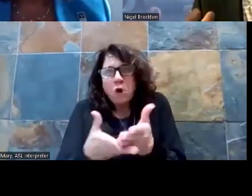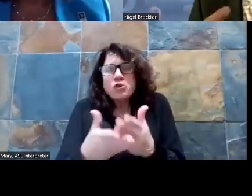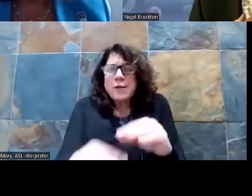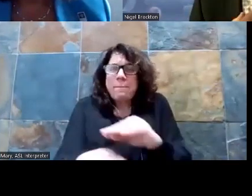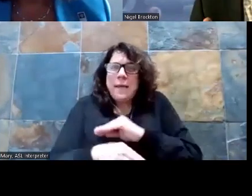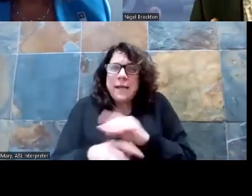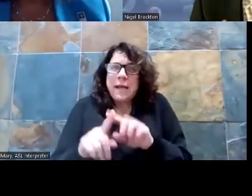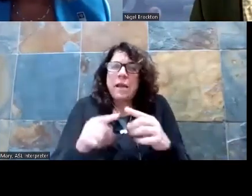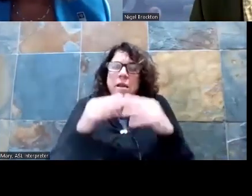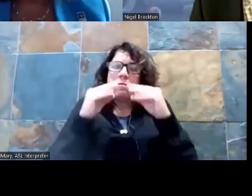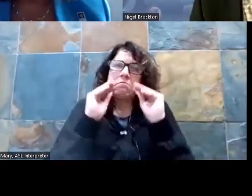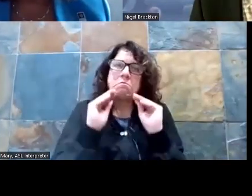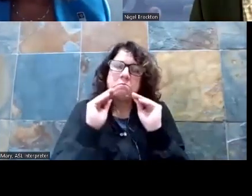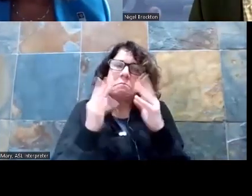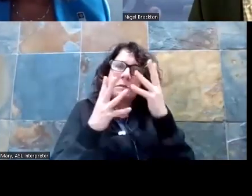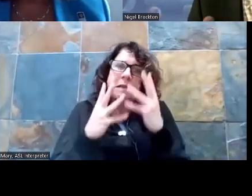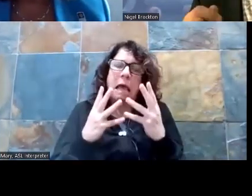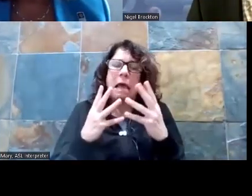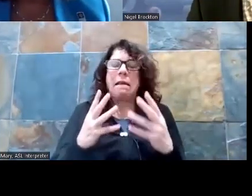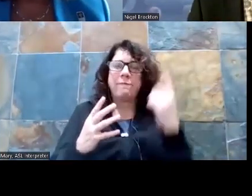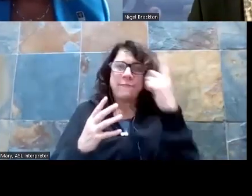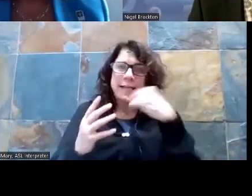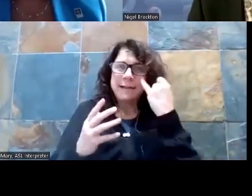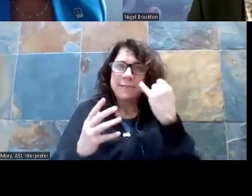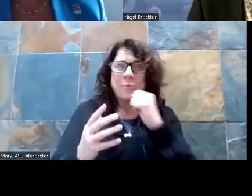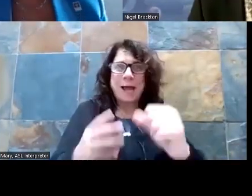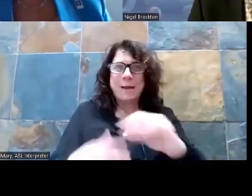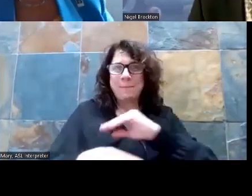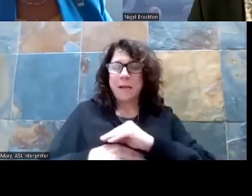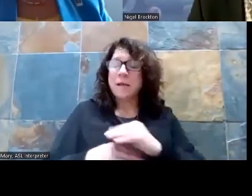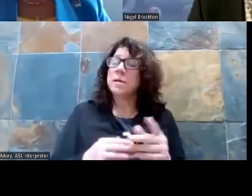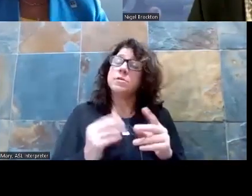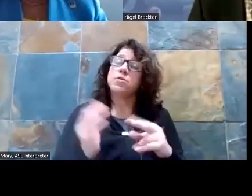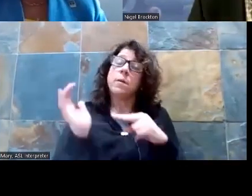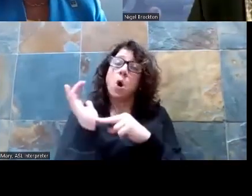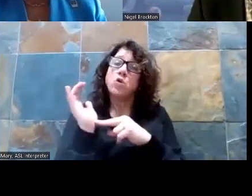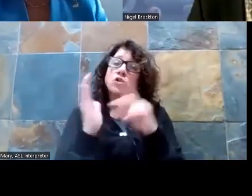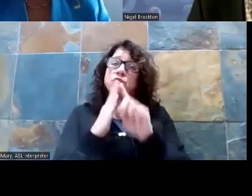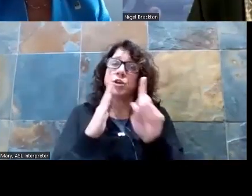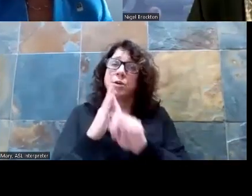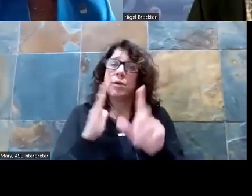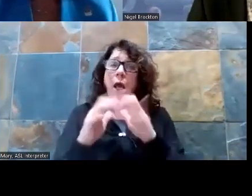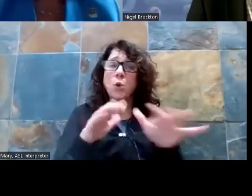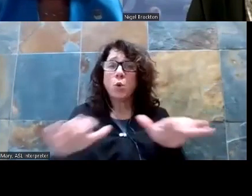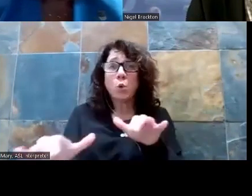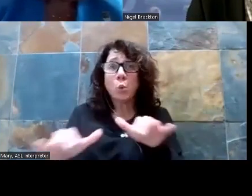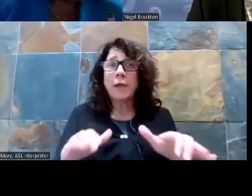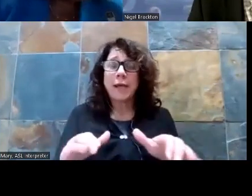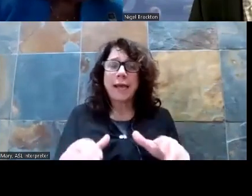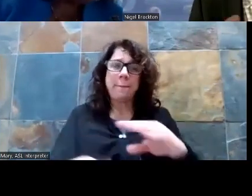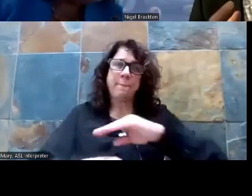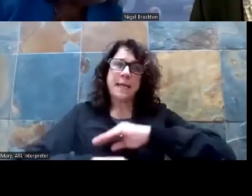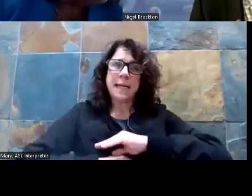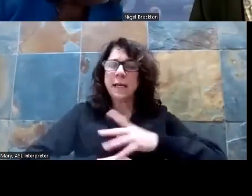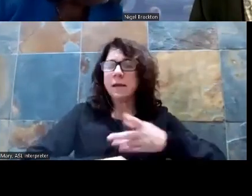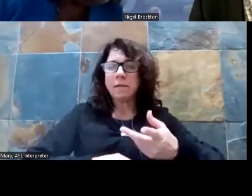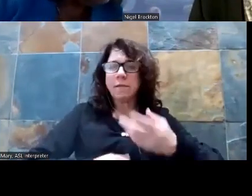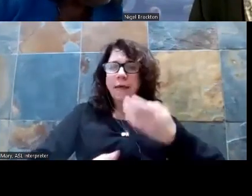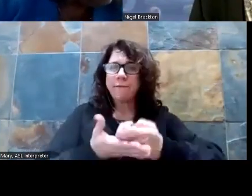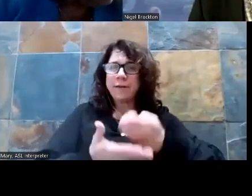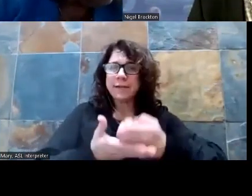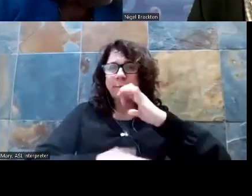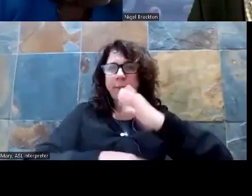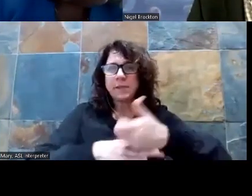it's just a very quick way to take a sort of pulse check on how you're doing in meeting the